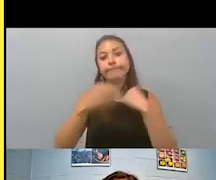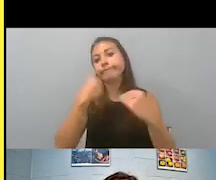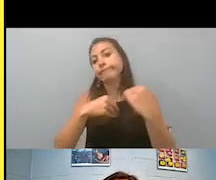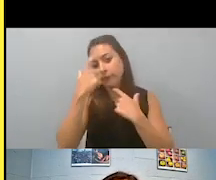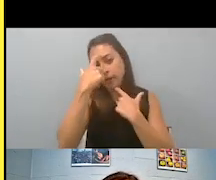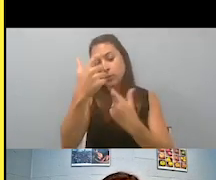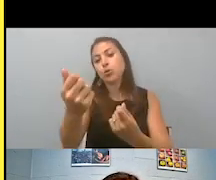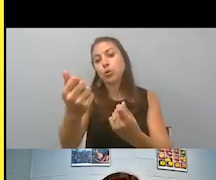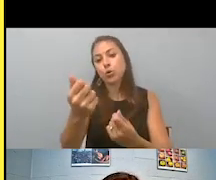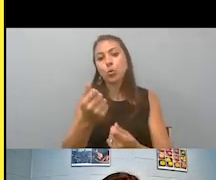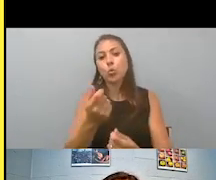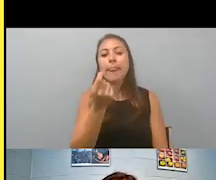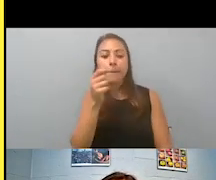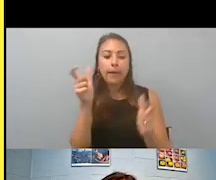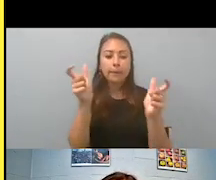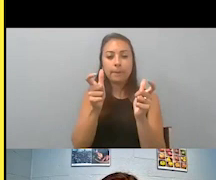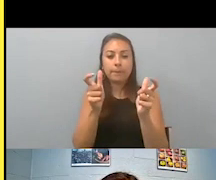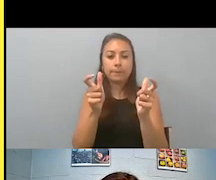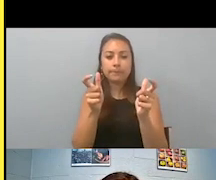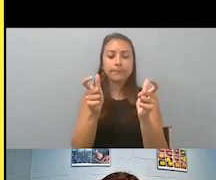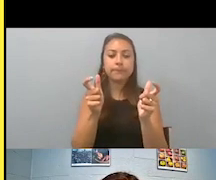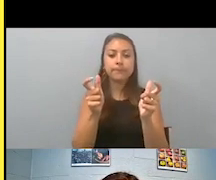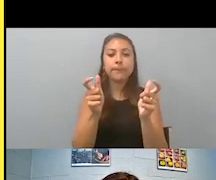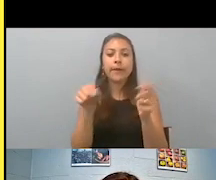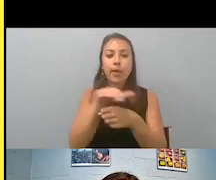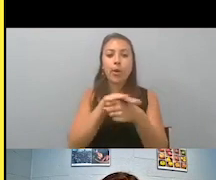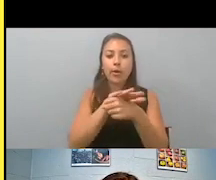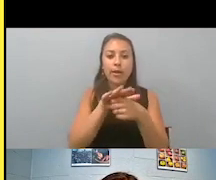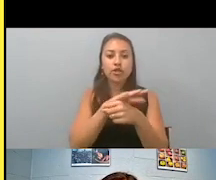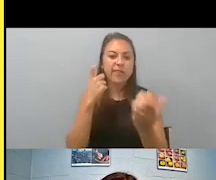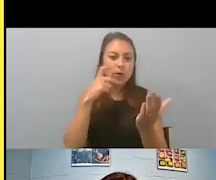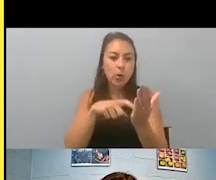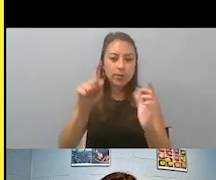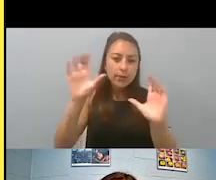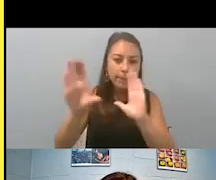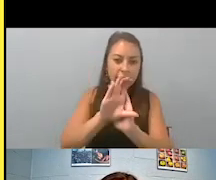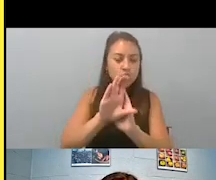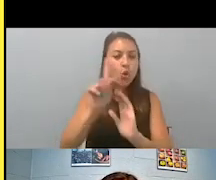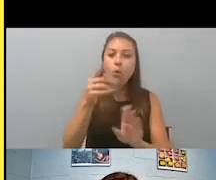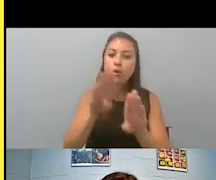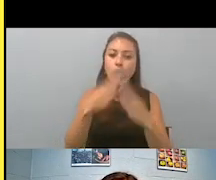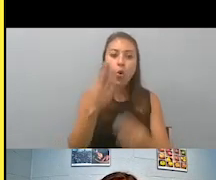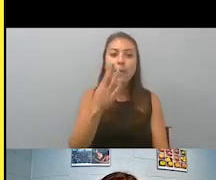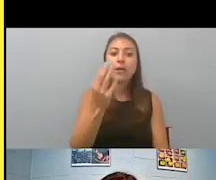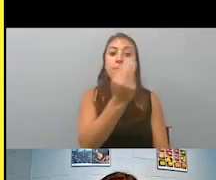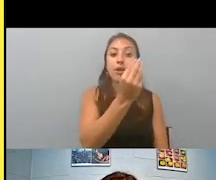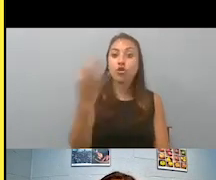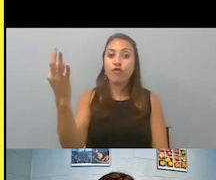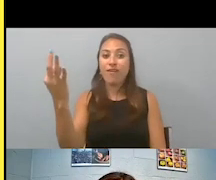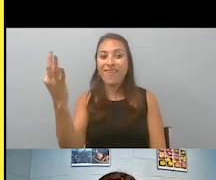operation. It's a little bit smaller, and this location, as you see up on the screen, is only open from Monday through